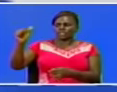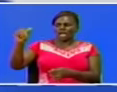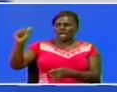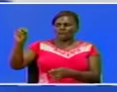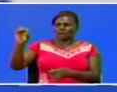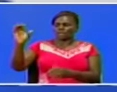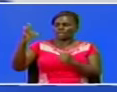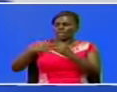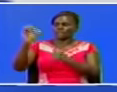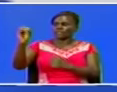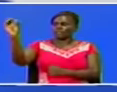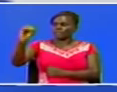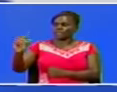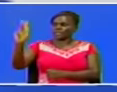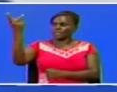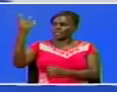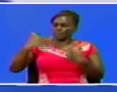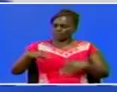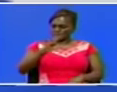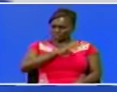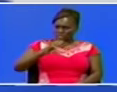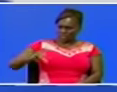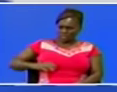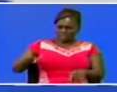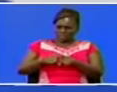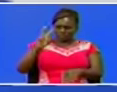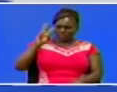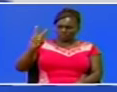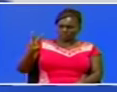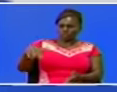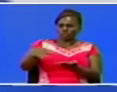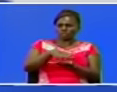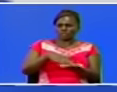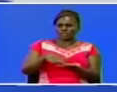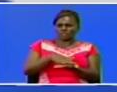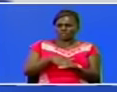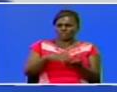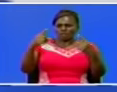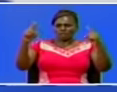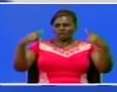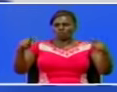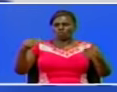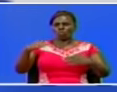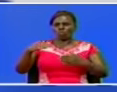that 80% of Kenyans are Christians, and that really aligns with the vision and the foundation on which Faulu is built.